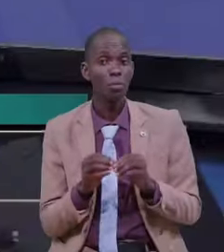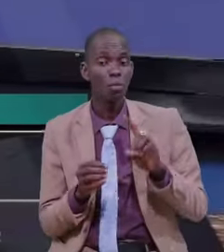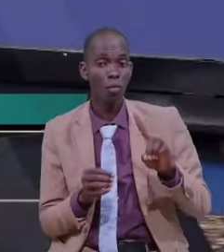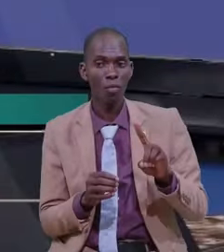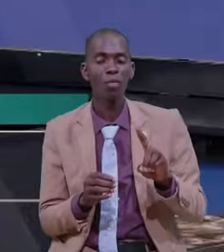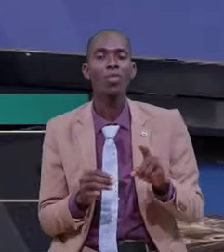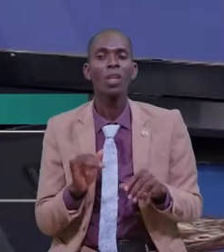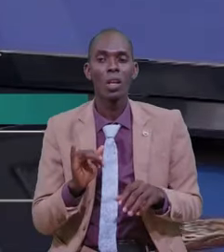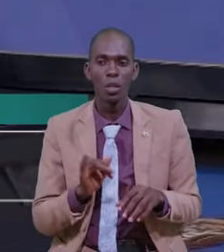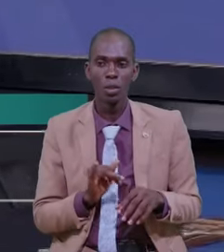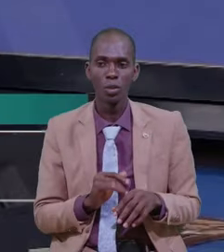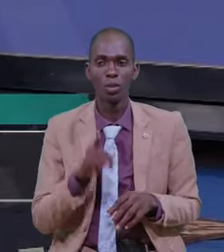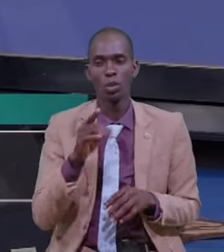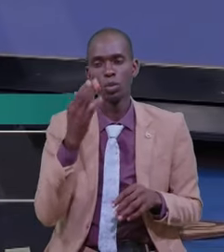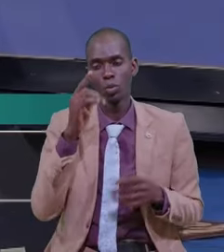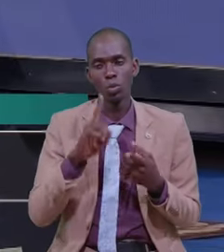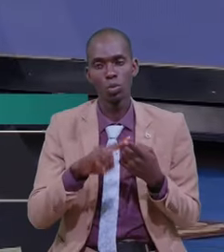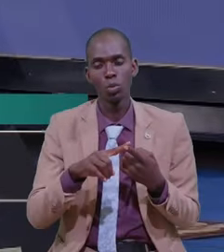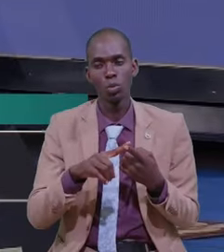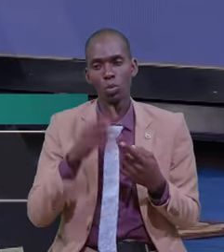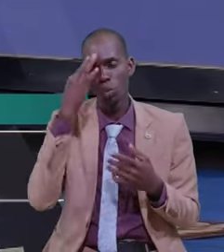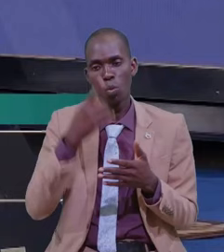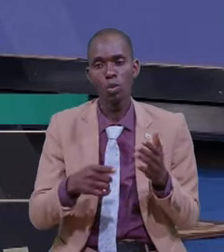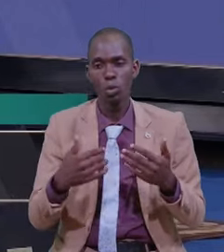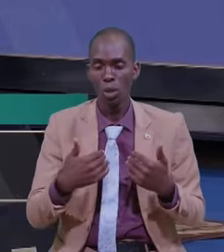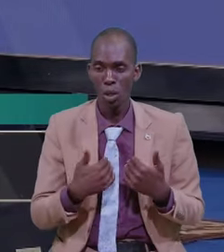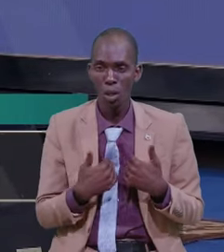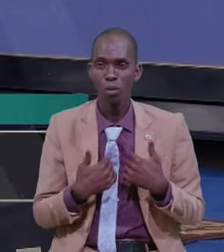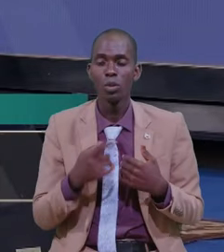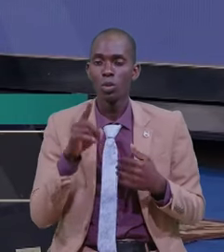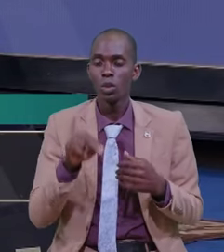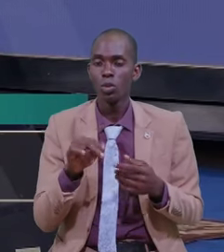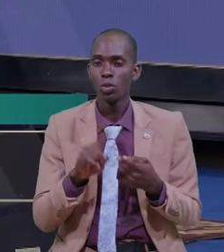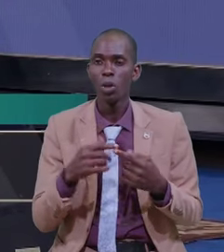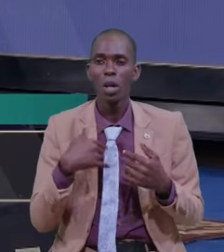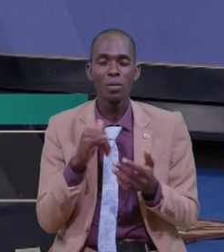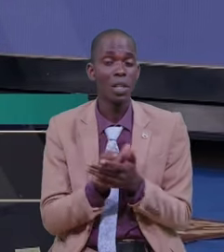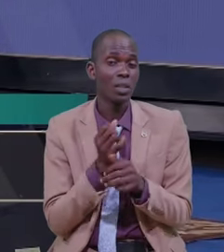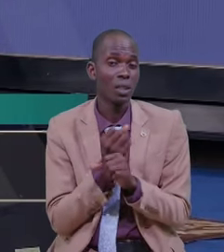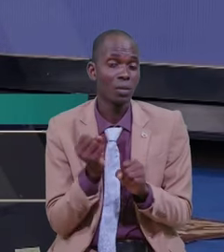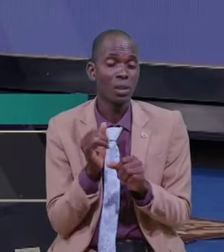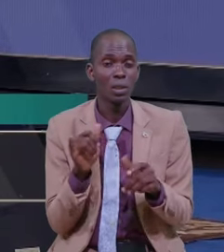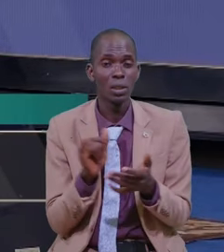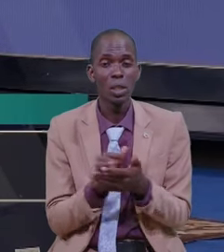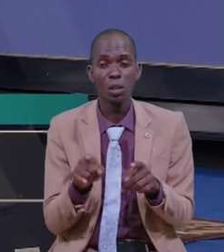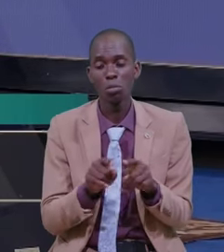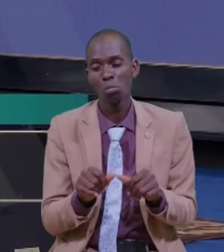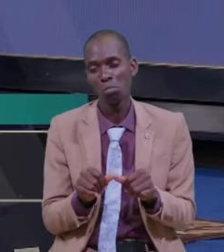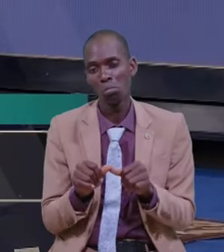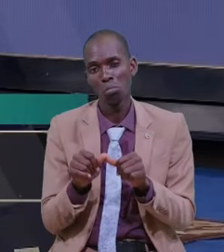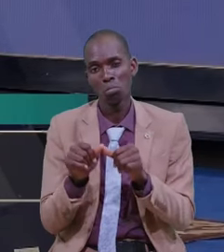to, what you need to have. You need to have that salvation so that as you are moving on, all the